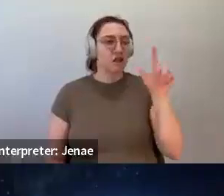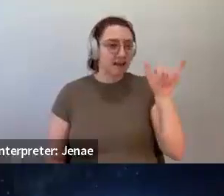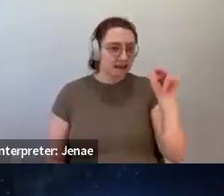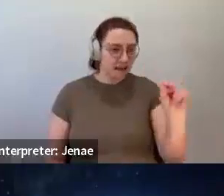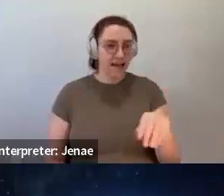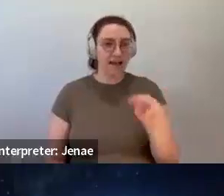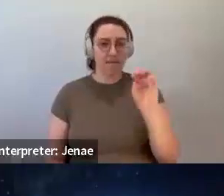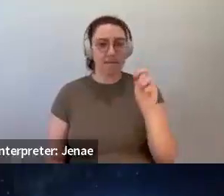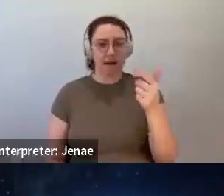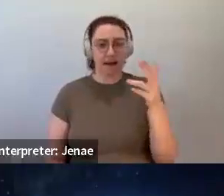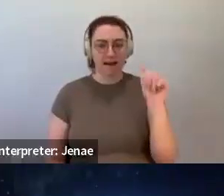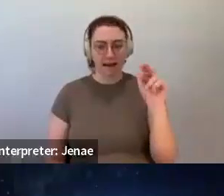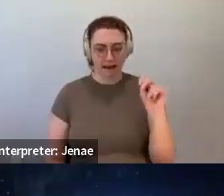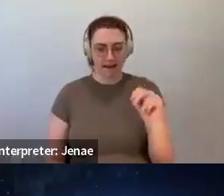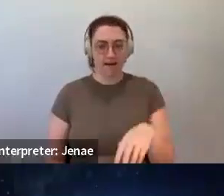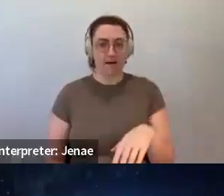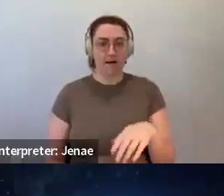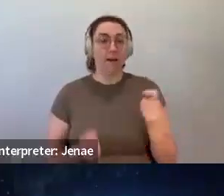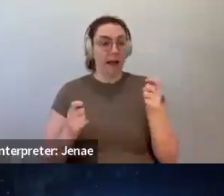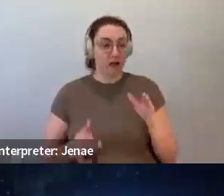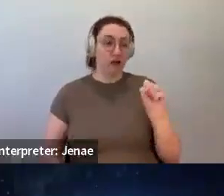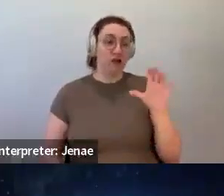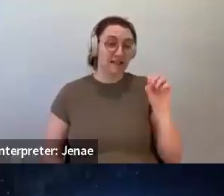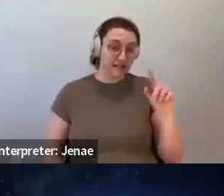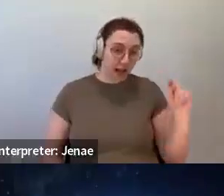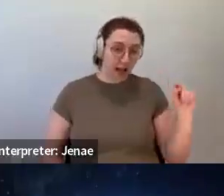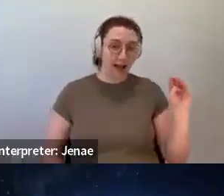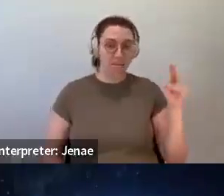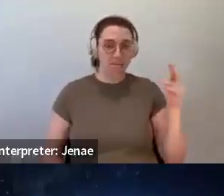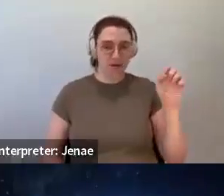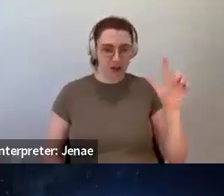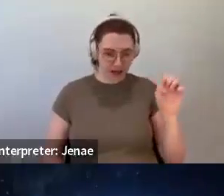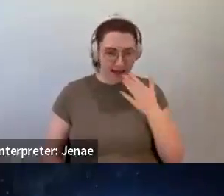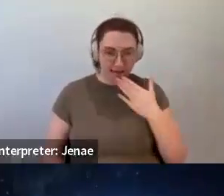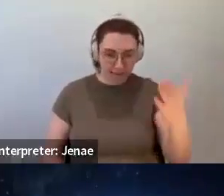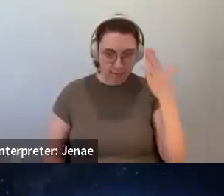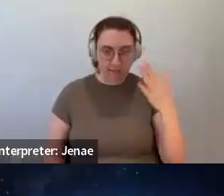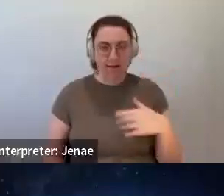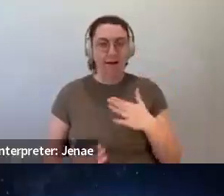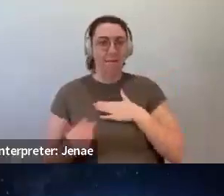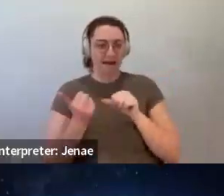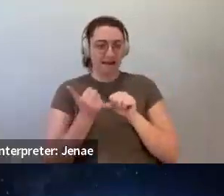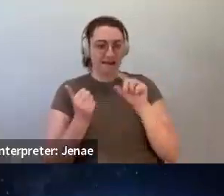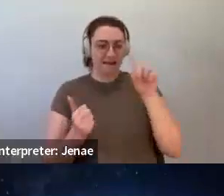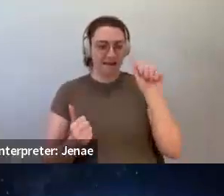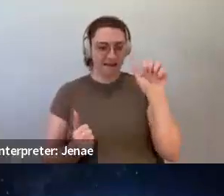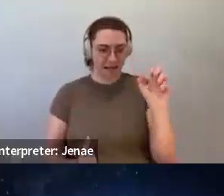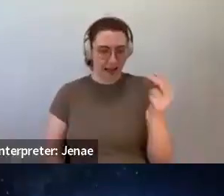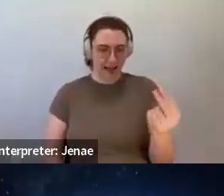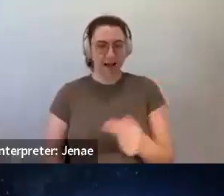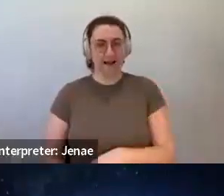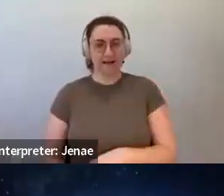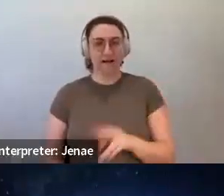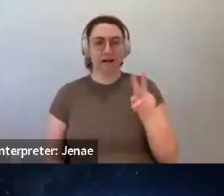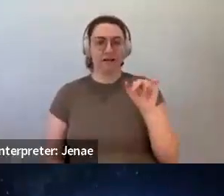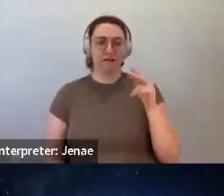and I see our managers Scott and Michelle. Good morning as well. My assistant Zach is on. I see